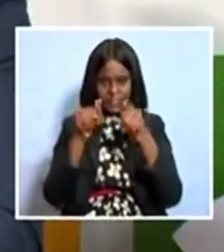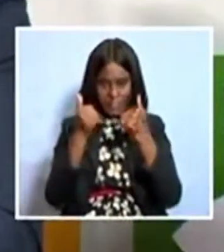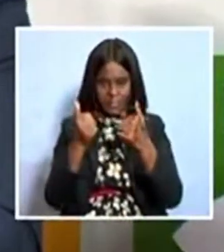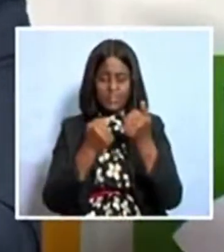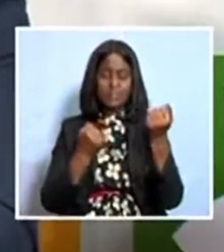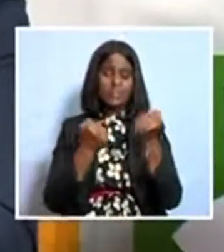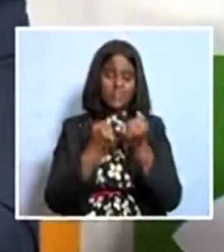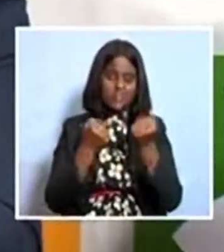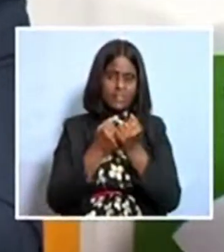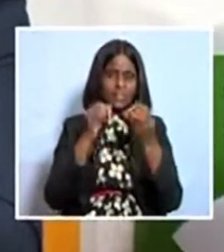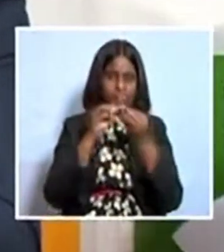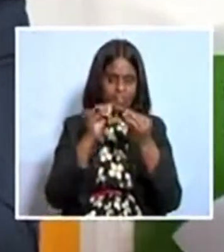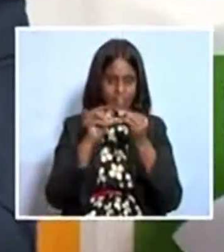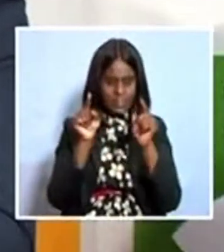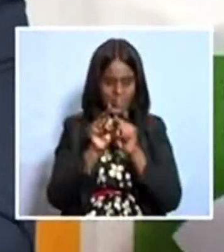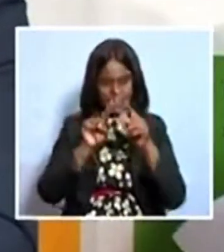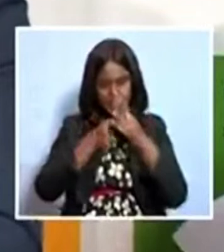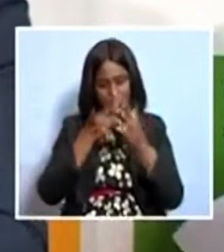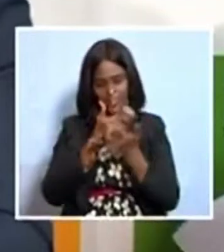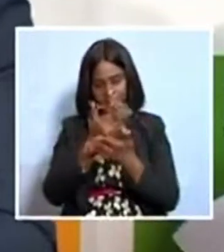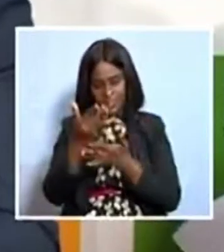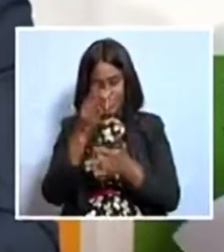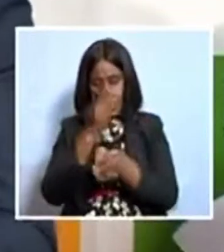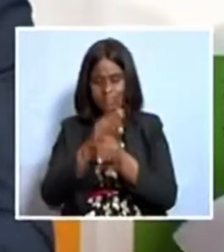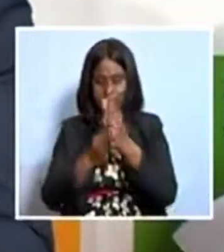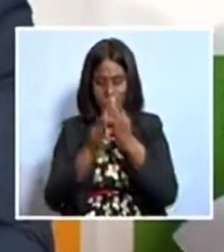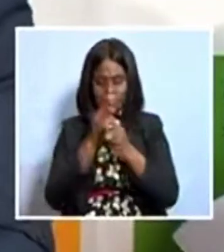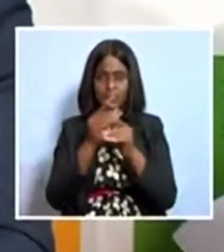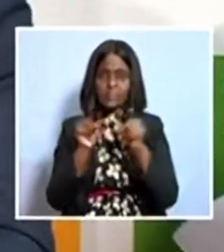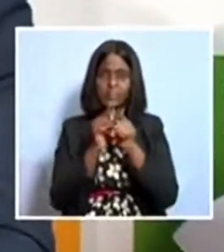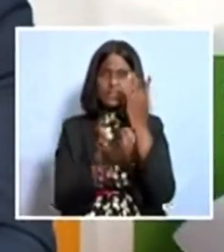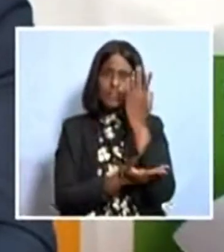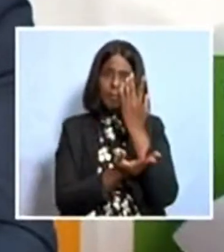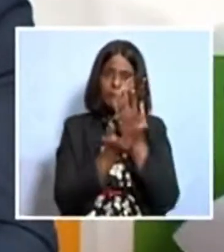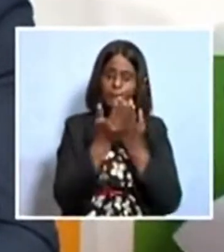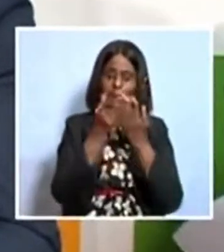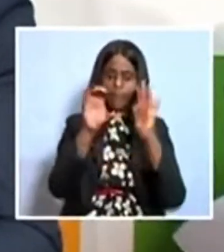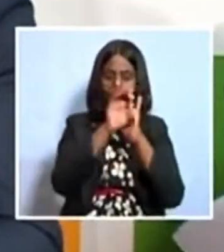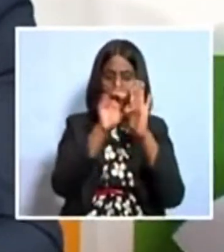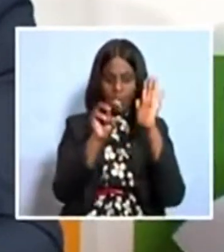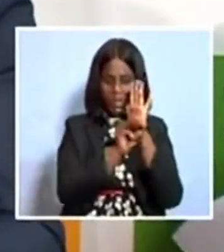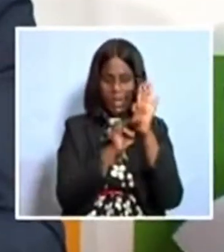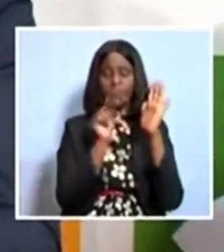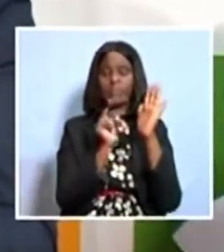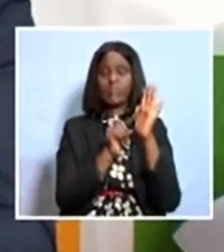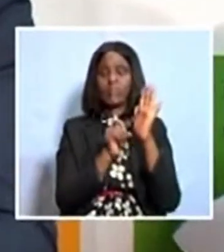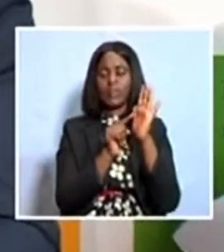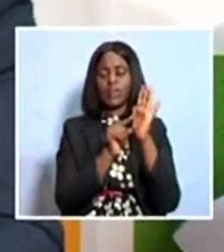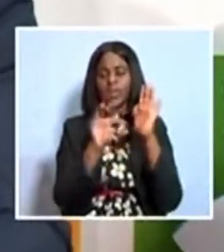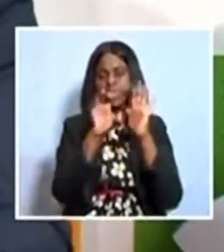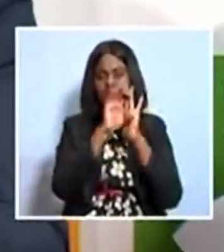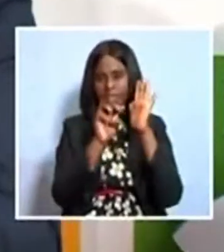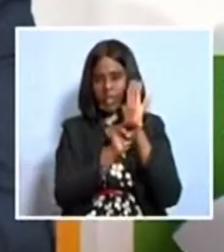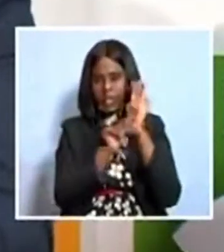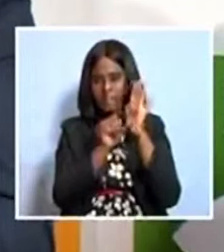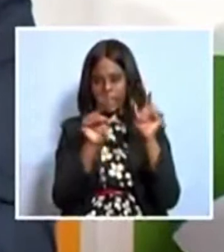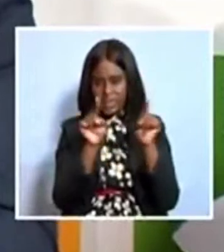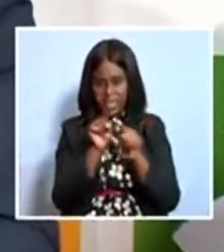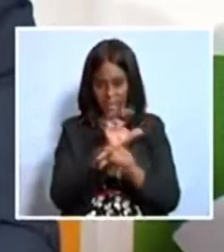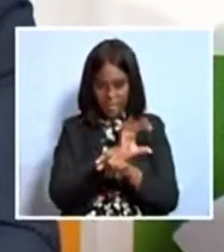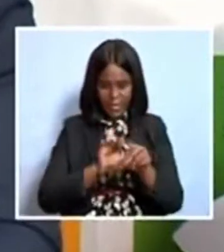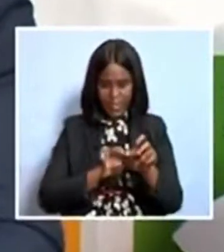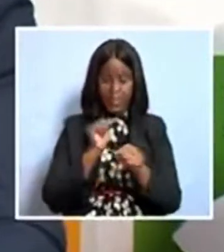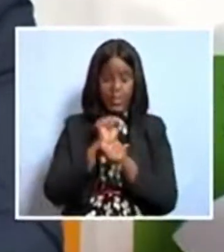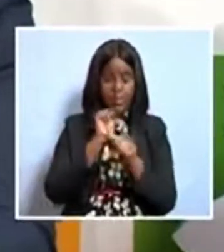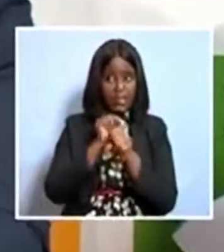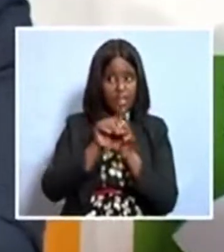support and start buying the infrastructure training and try to improve the curriculum. And then those same companies are the ones that are operating in the